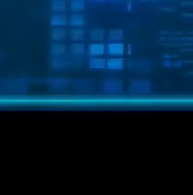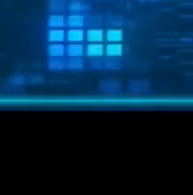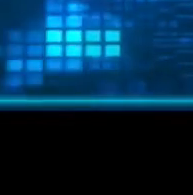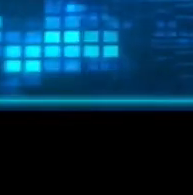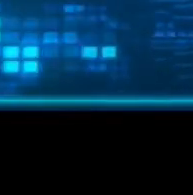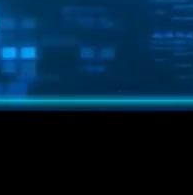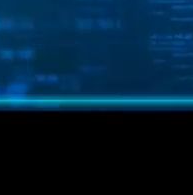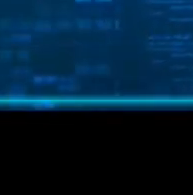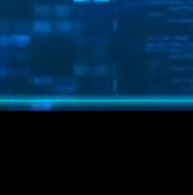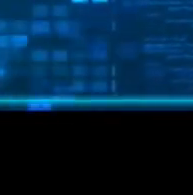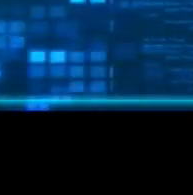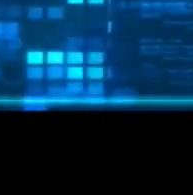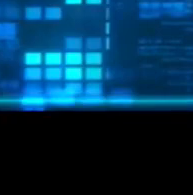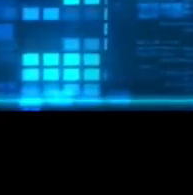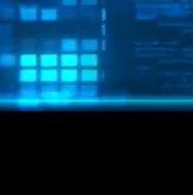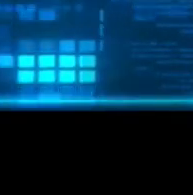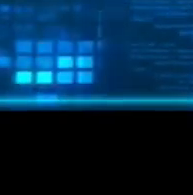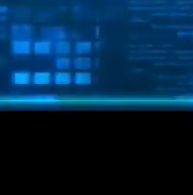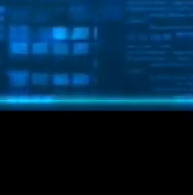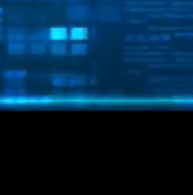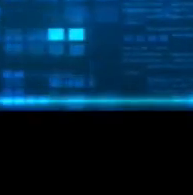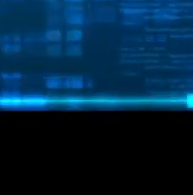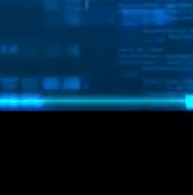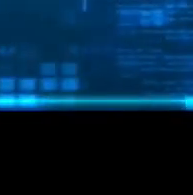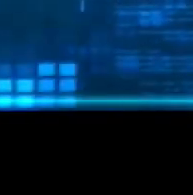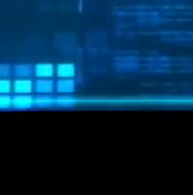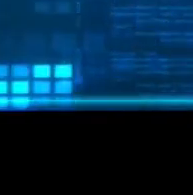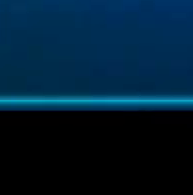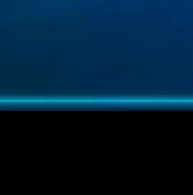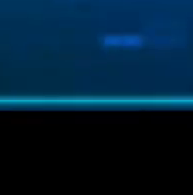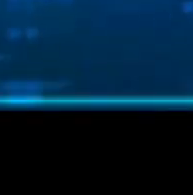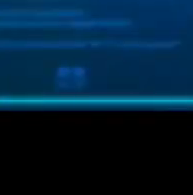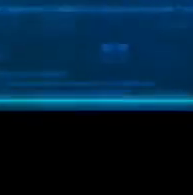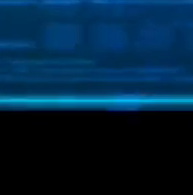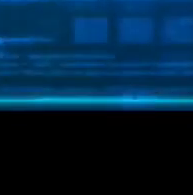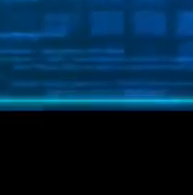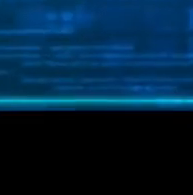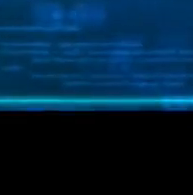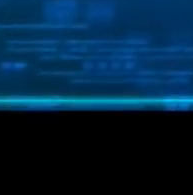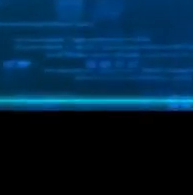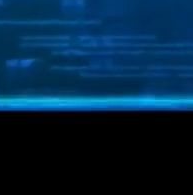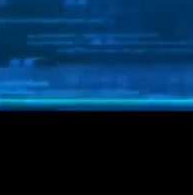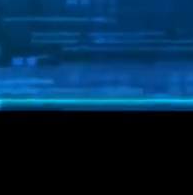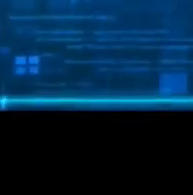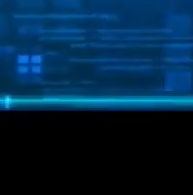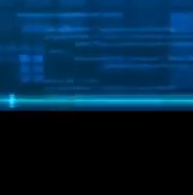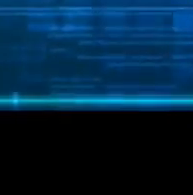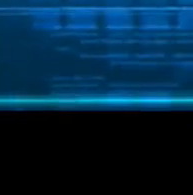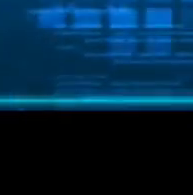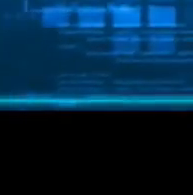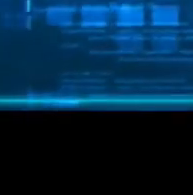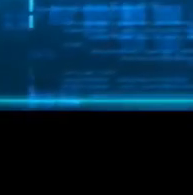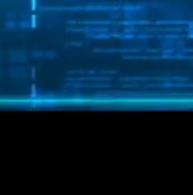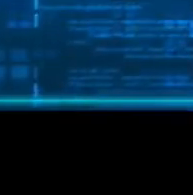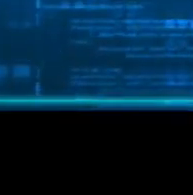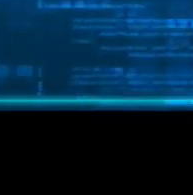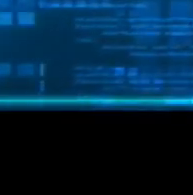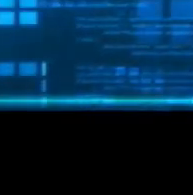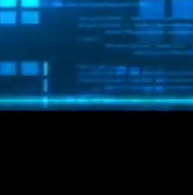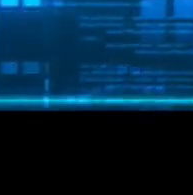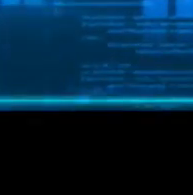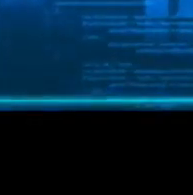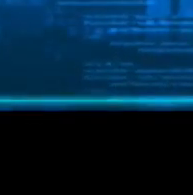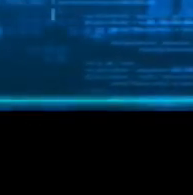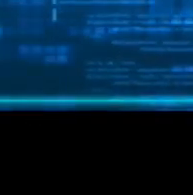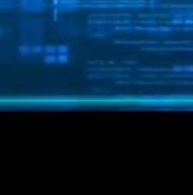Hemos finalizado nuestro encuentro en este momento. Pero hey, no te quedes con toda la información. Compártela con el mundo en